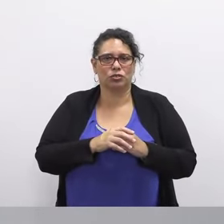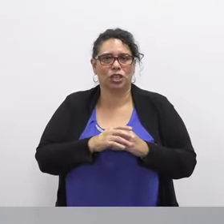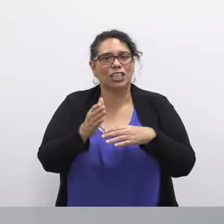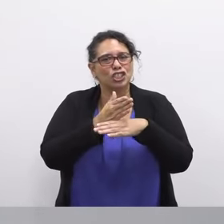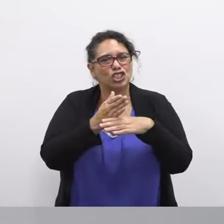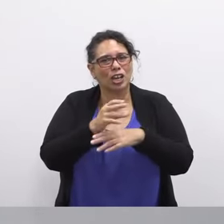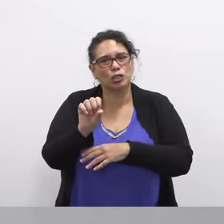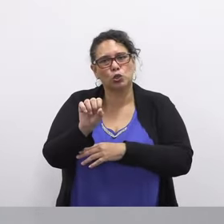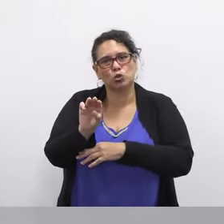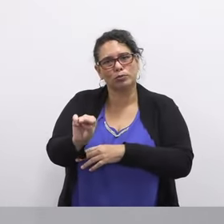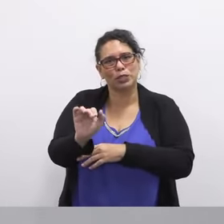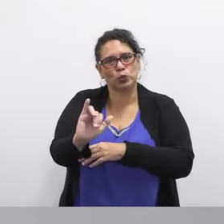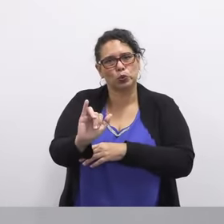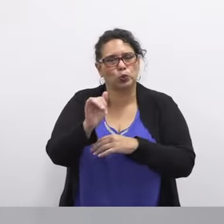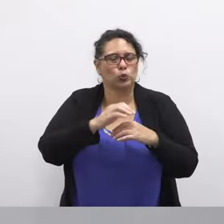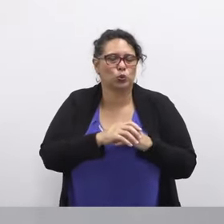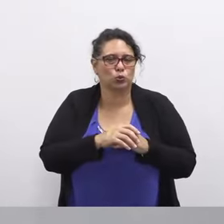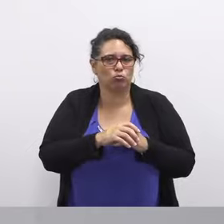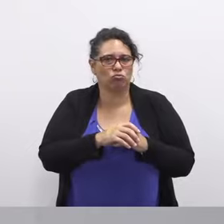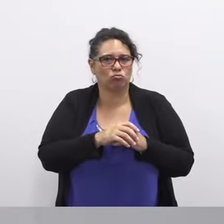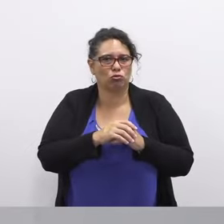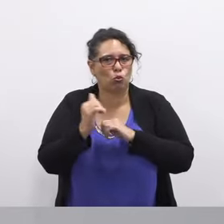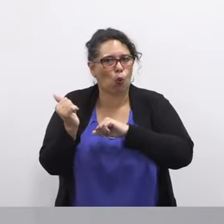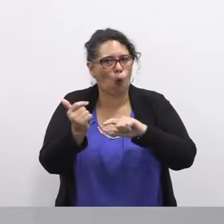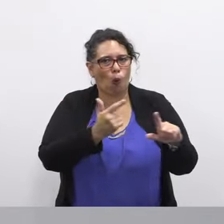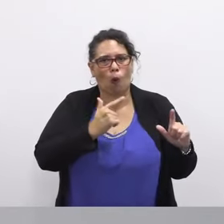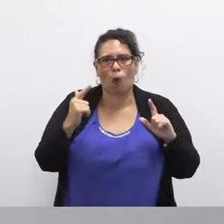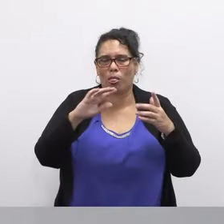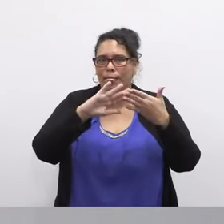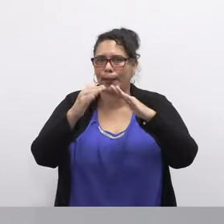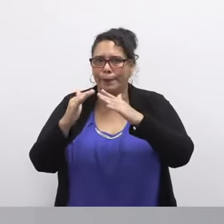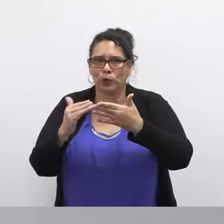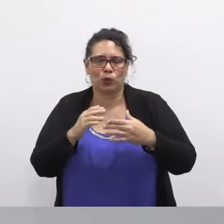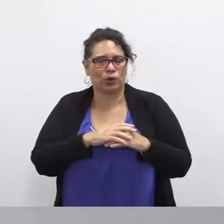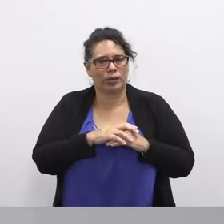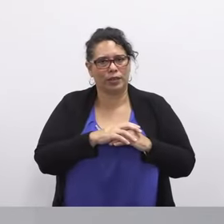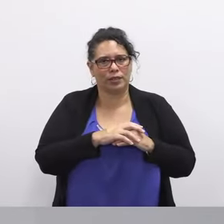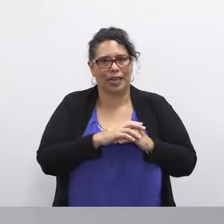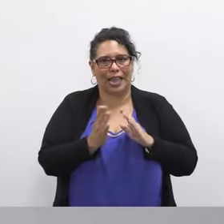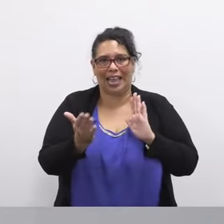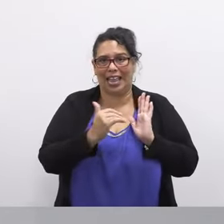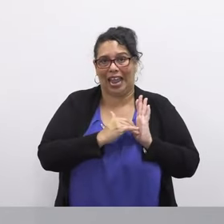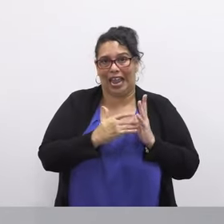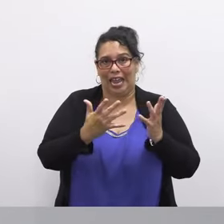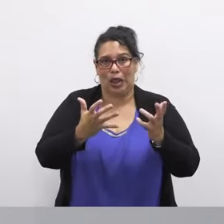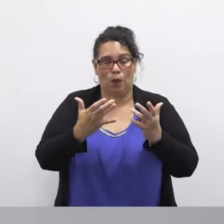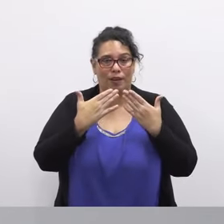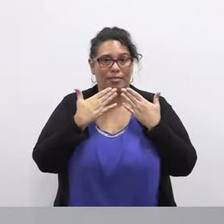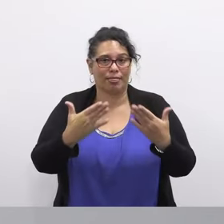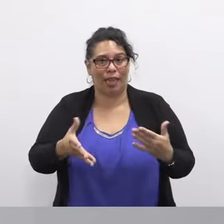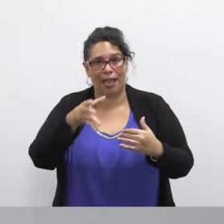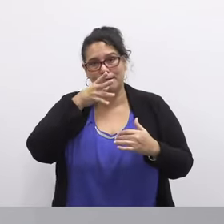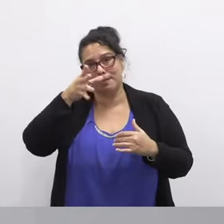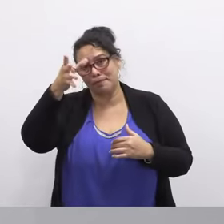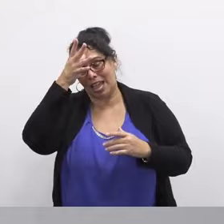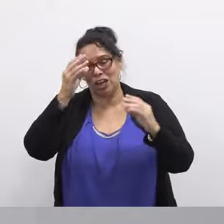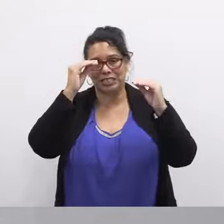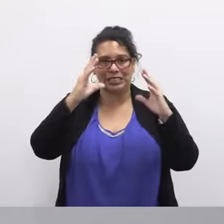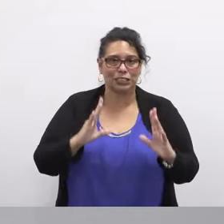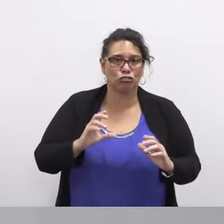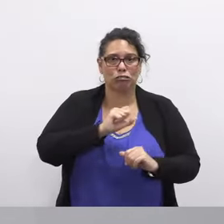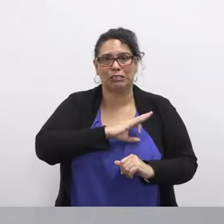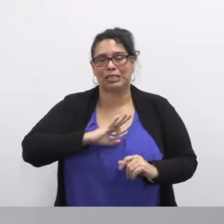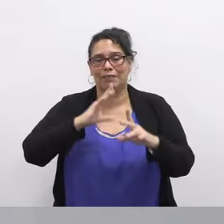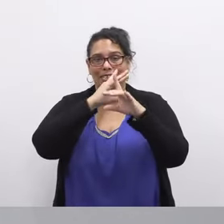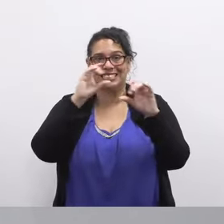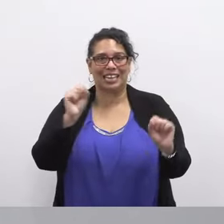social media as well to our community members. So again, I want to thank our parents, our teachers, our staff, our